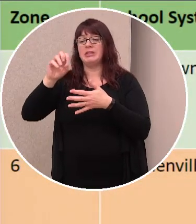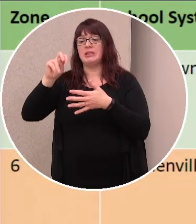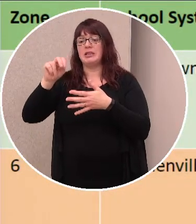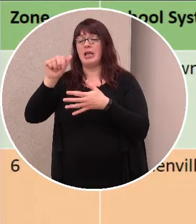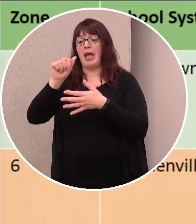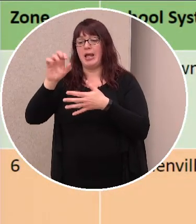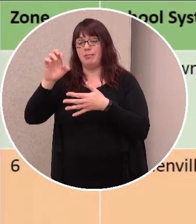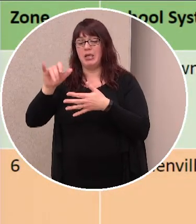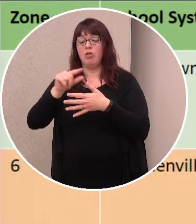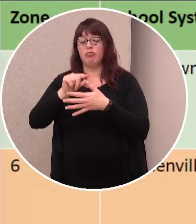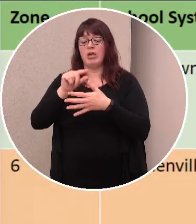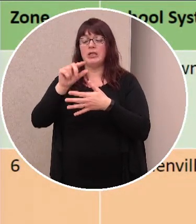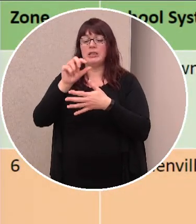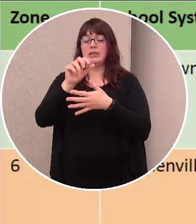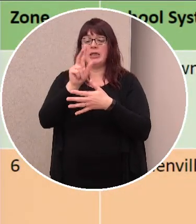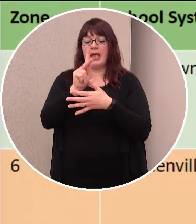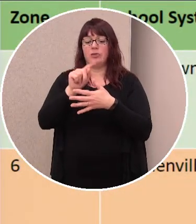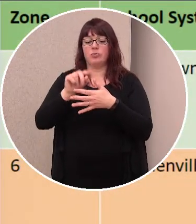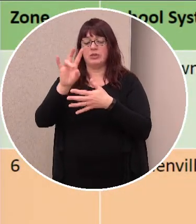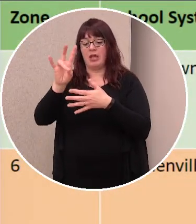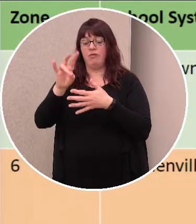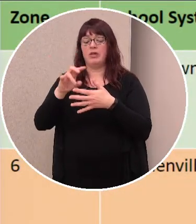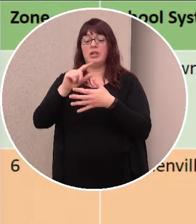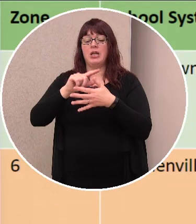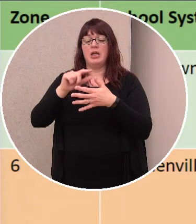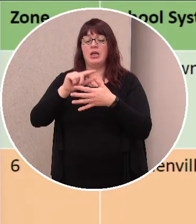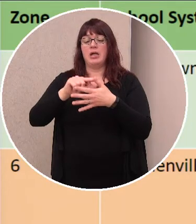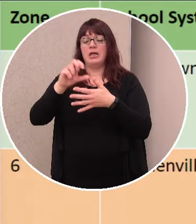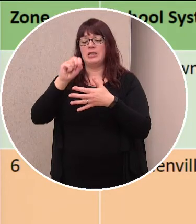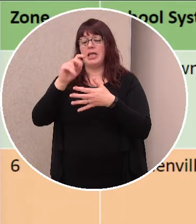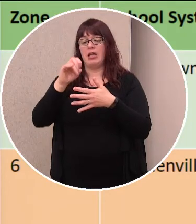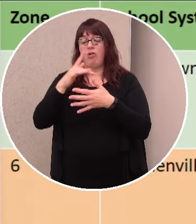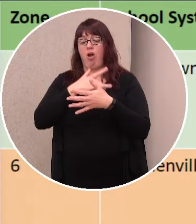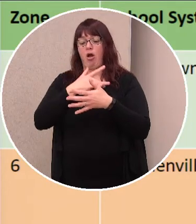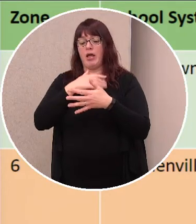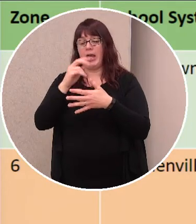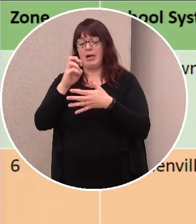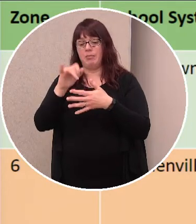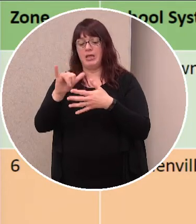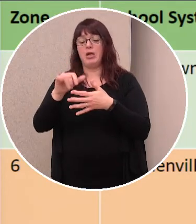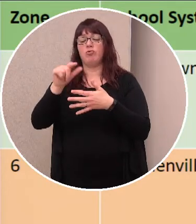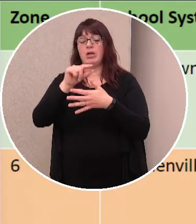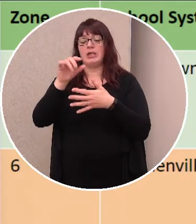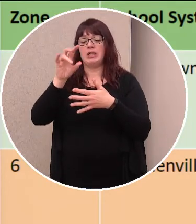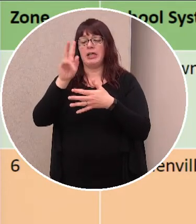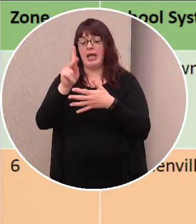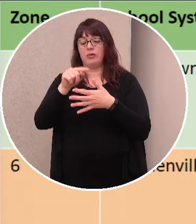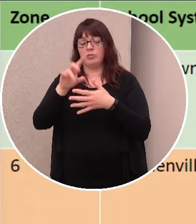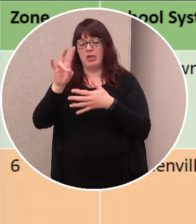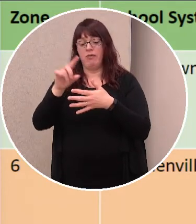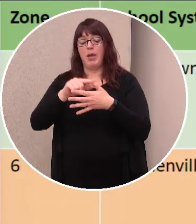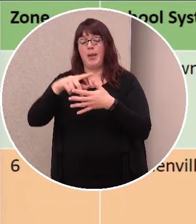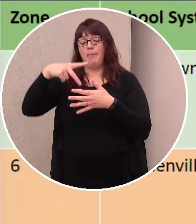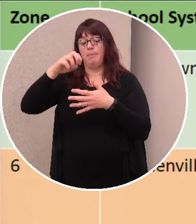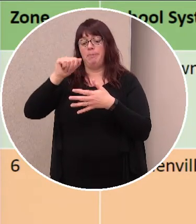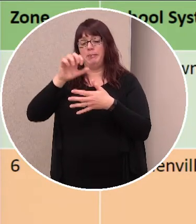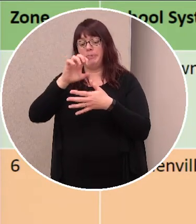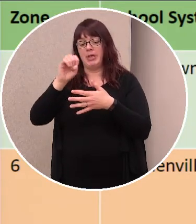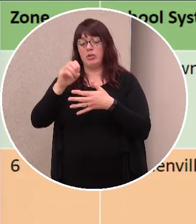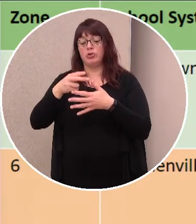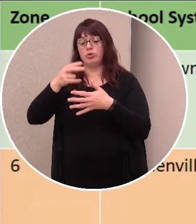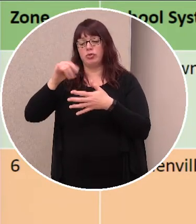K to 7, Sacred Heart Academy, grades K to 7, Pierce Junior High, grades 8 and